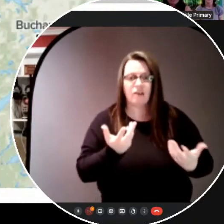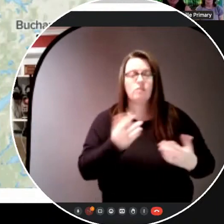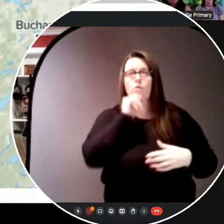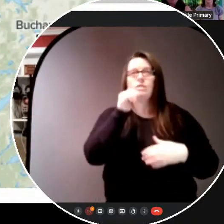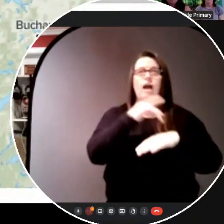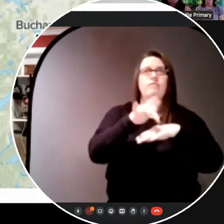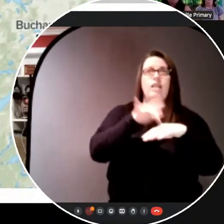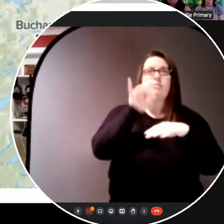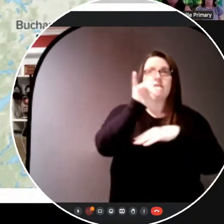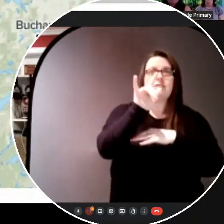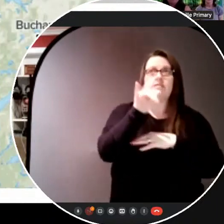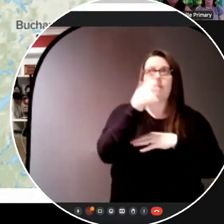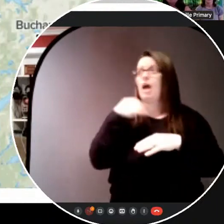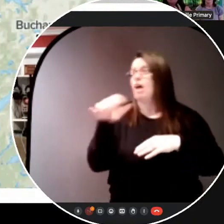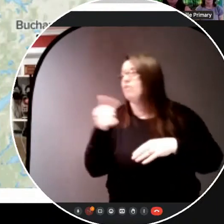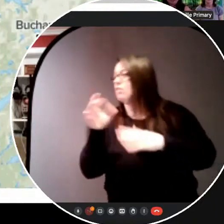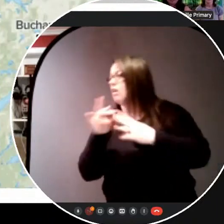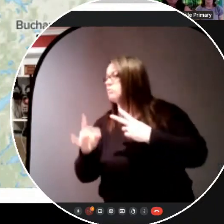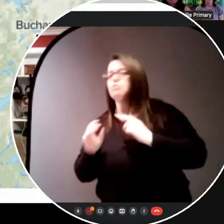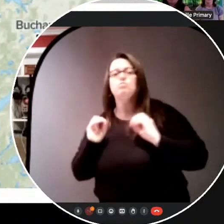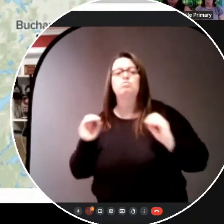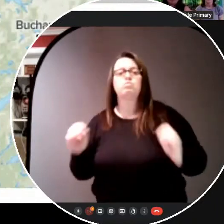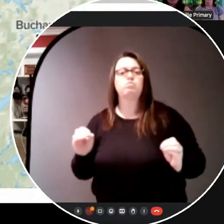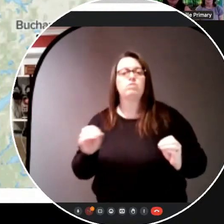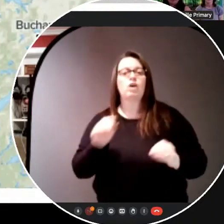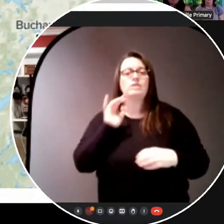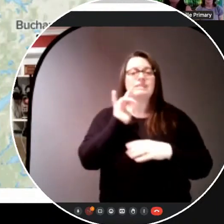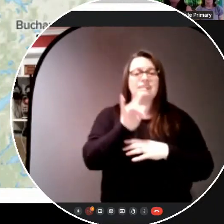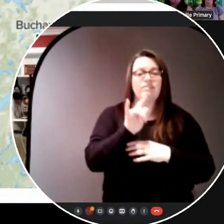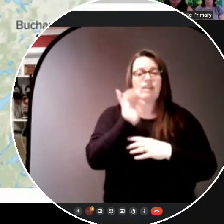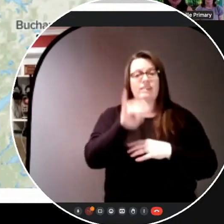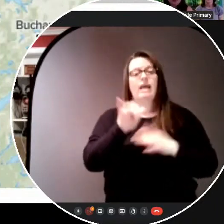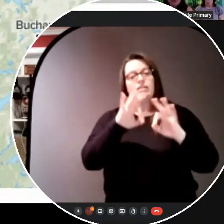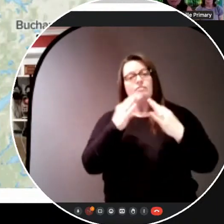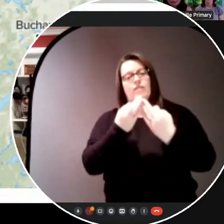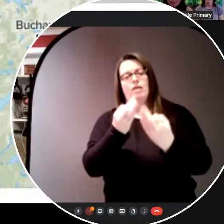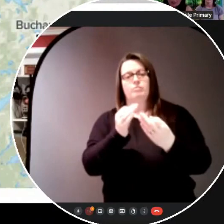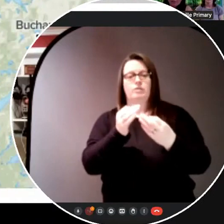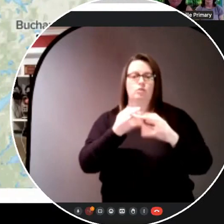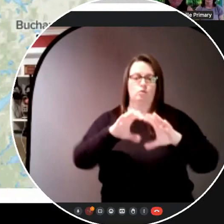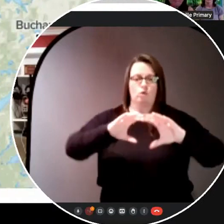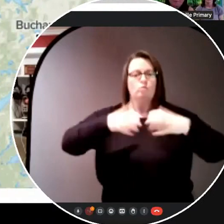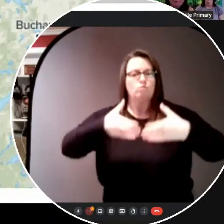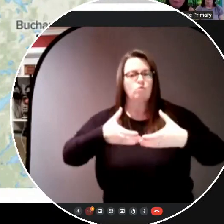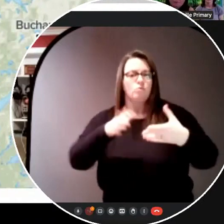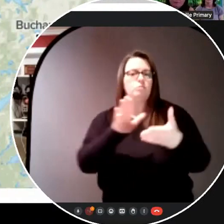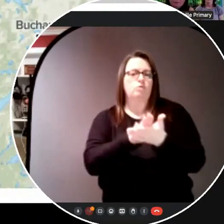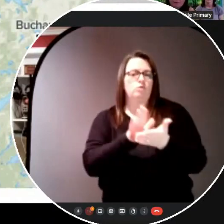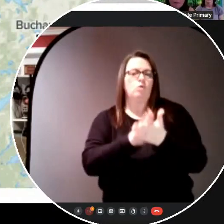don't. Stephenville is the family of schools that provides this programming to this region.